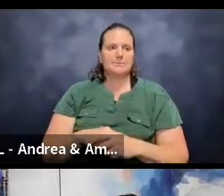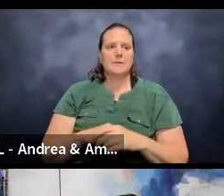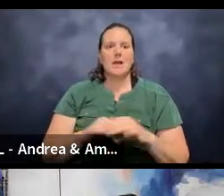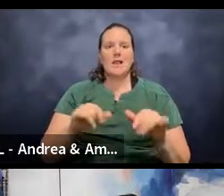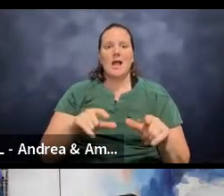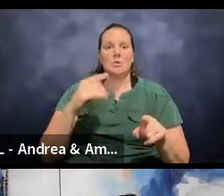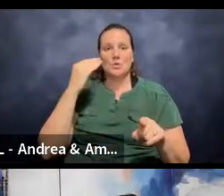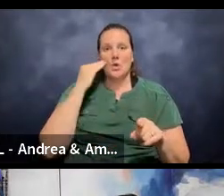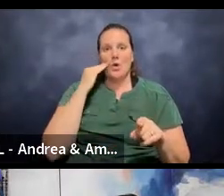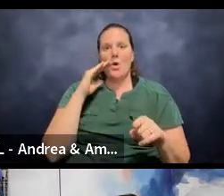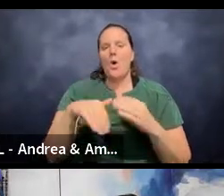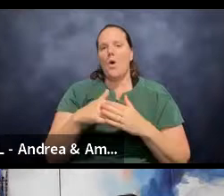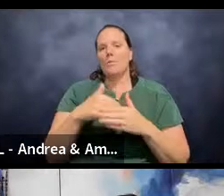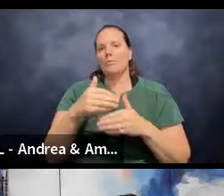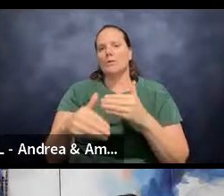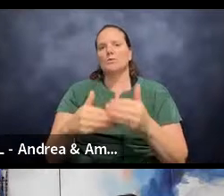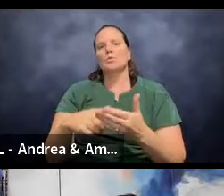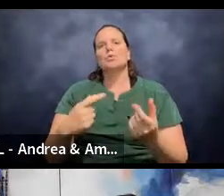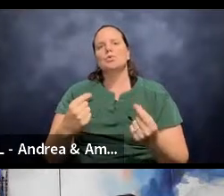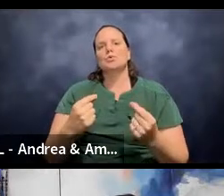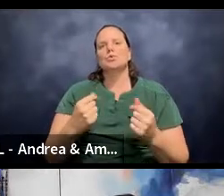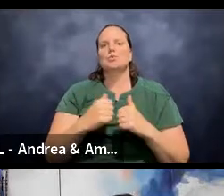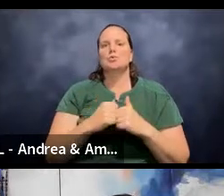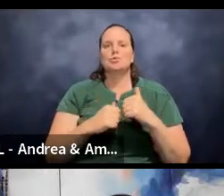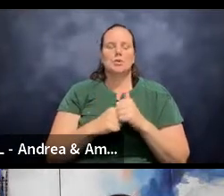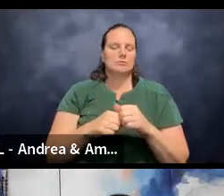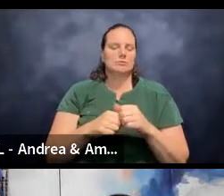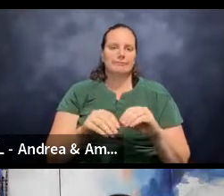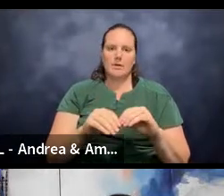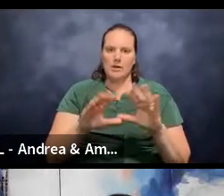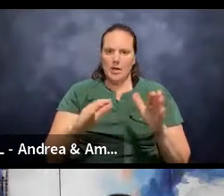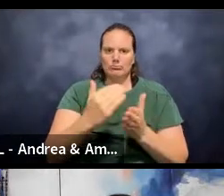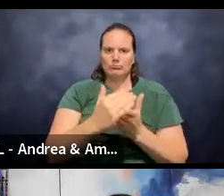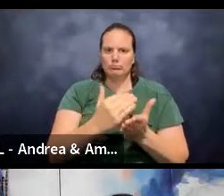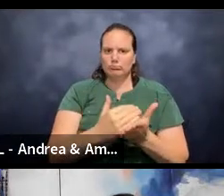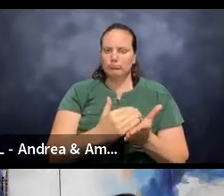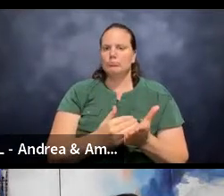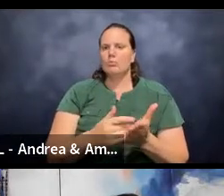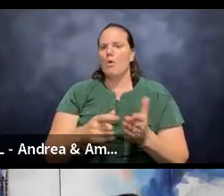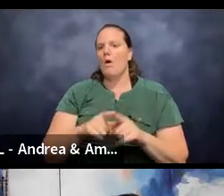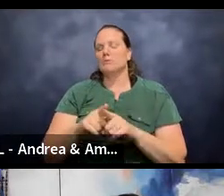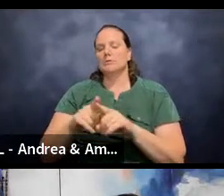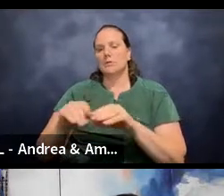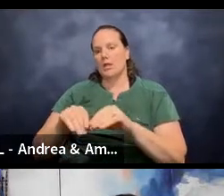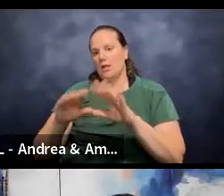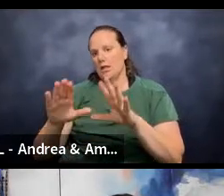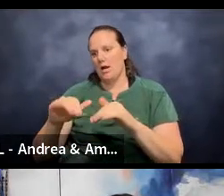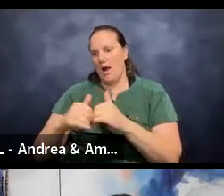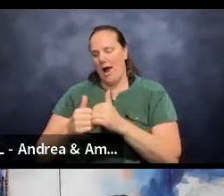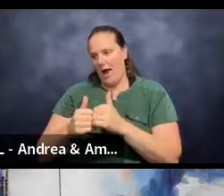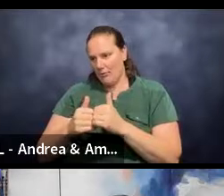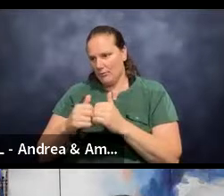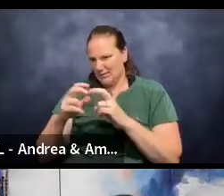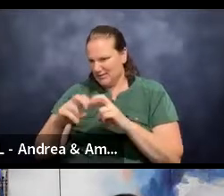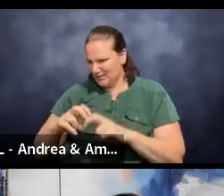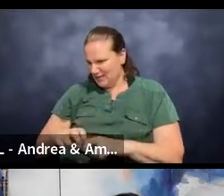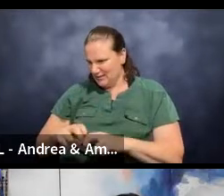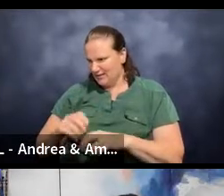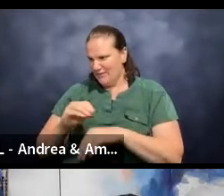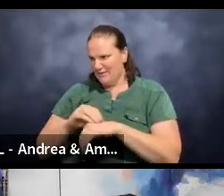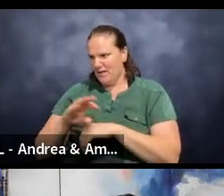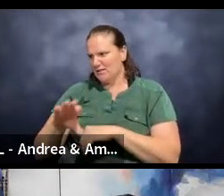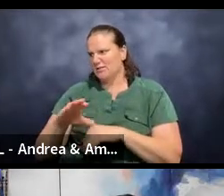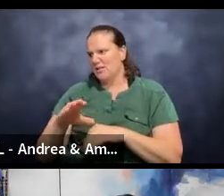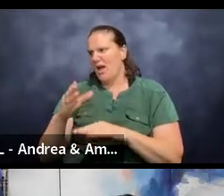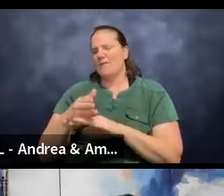of those processes for what to do during construction will be laid out. It will also lay out how we will assess effects to resources that we identify after